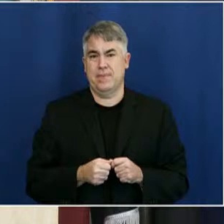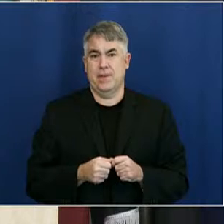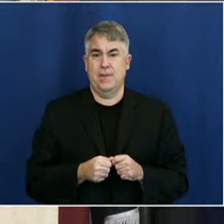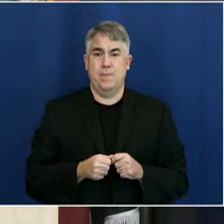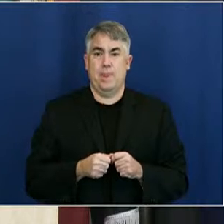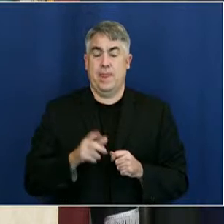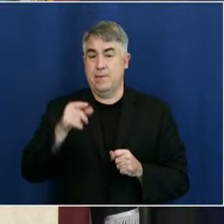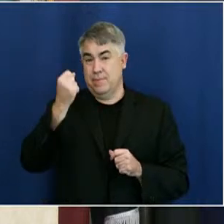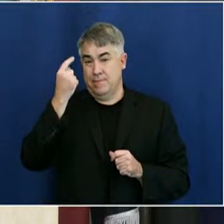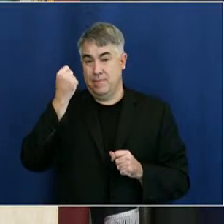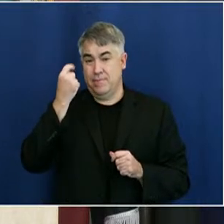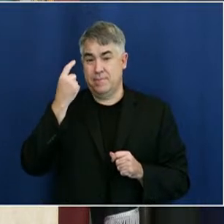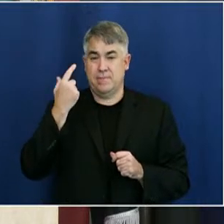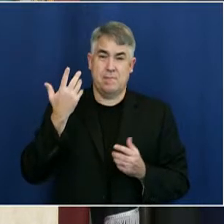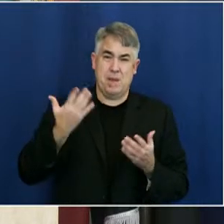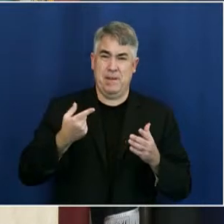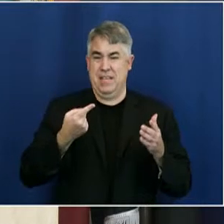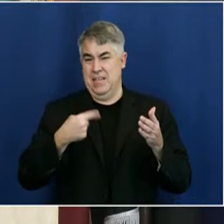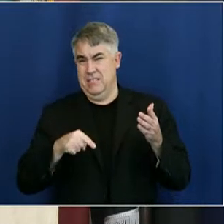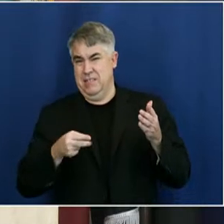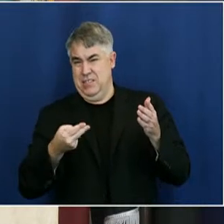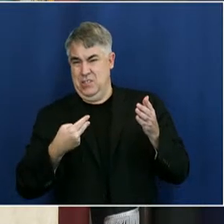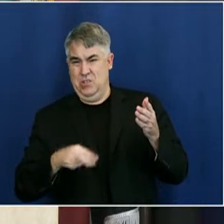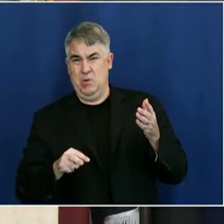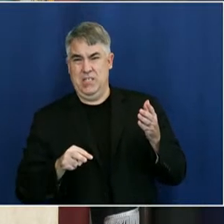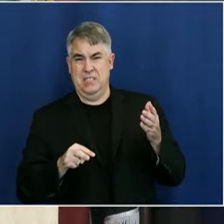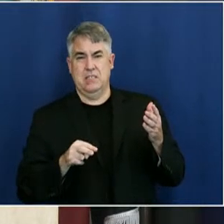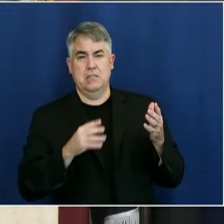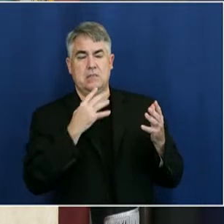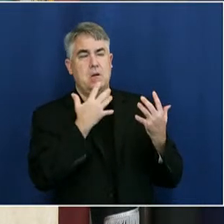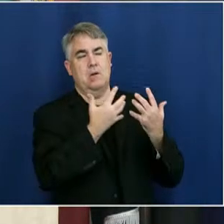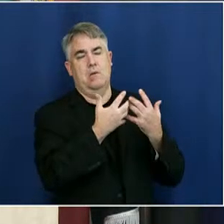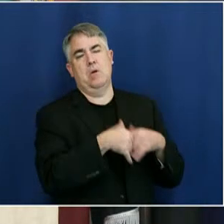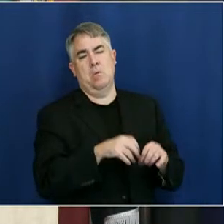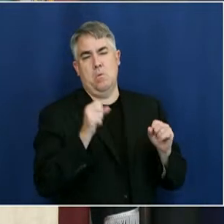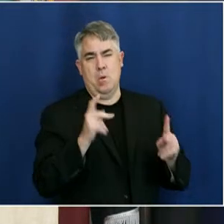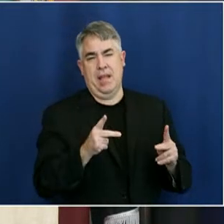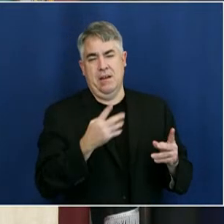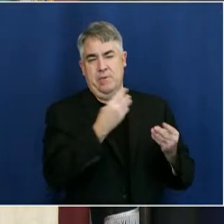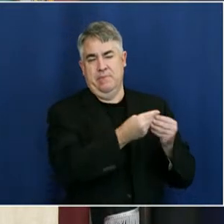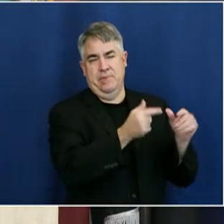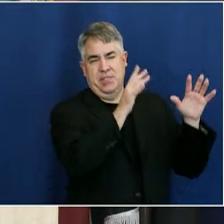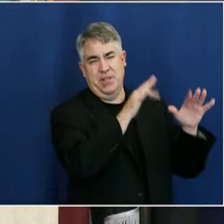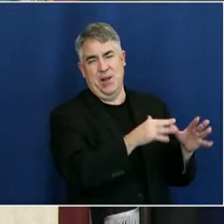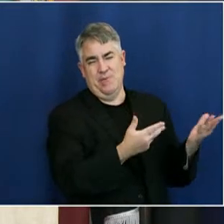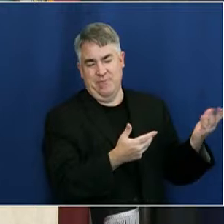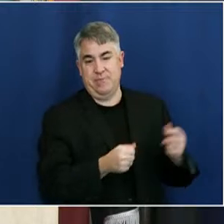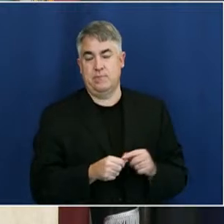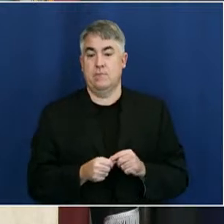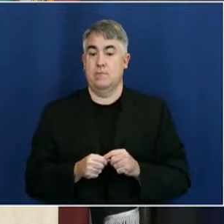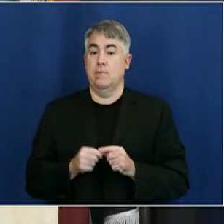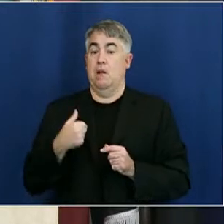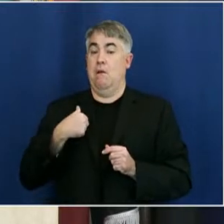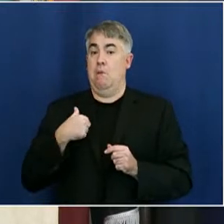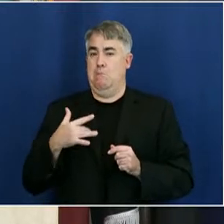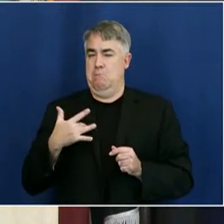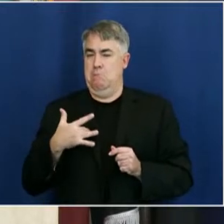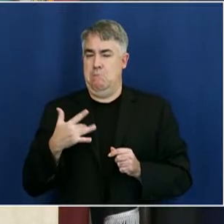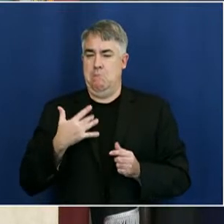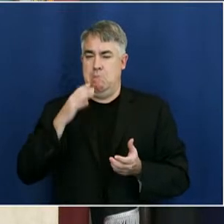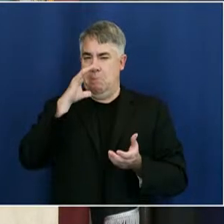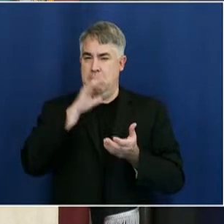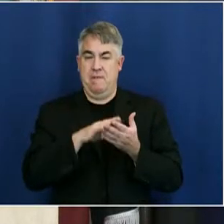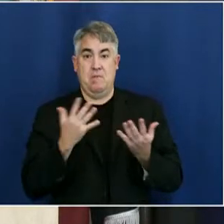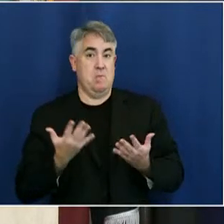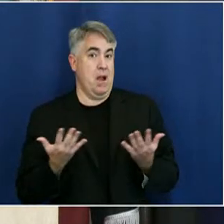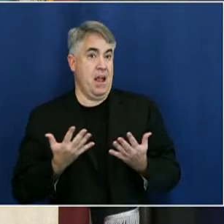will work themselves out in the next week to 10 days. And so because of that, we do believe and have a high degree of confidence that